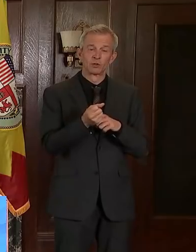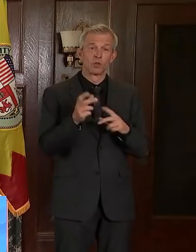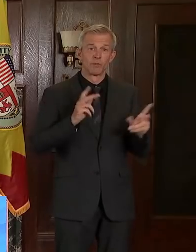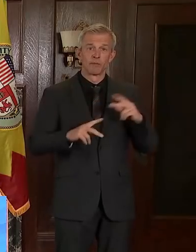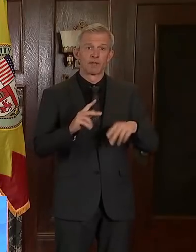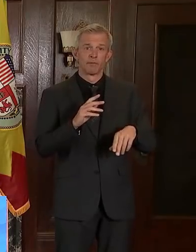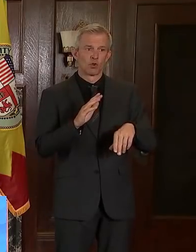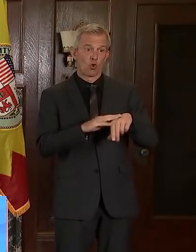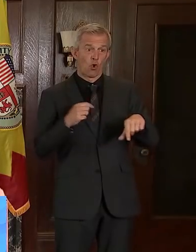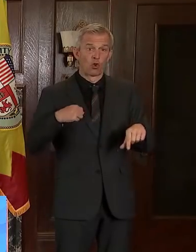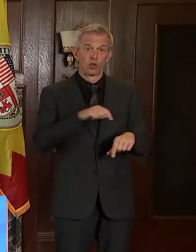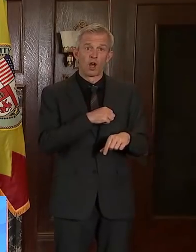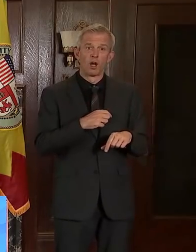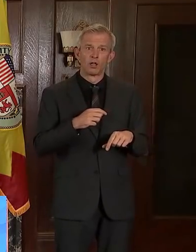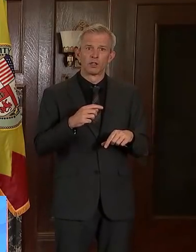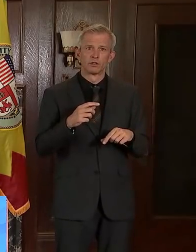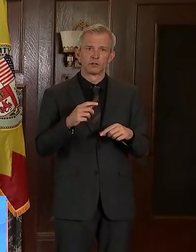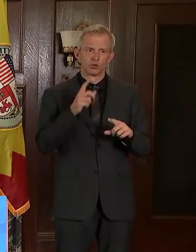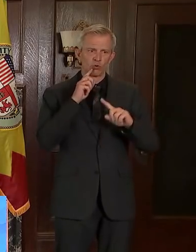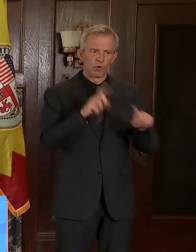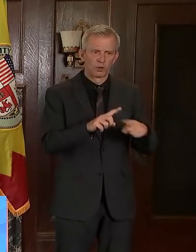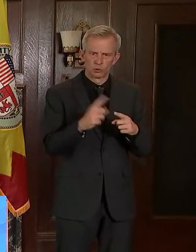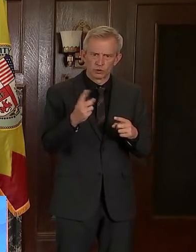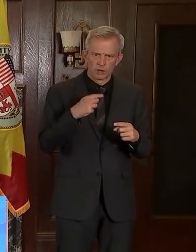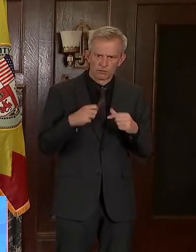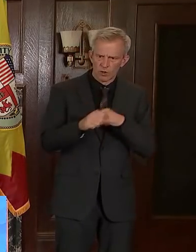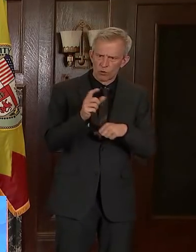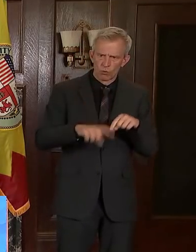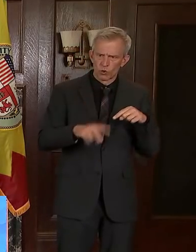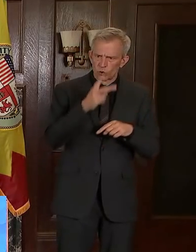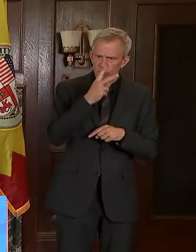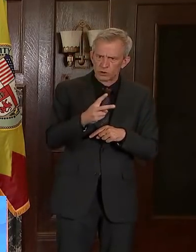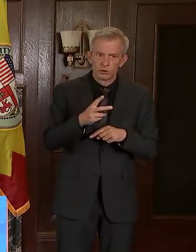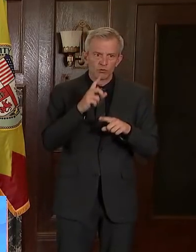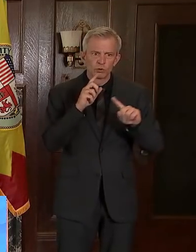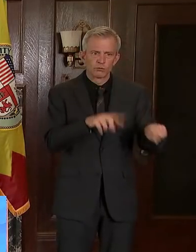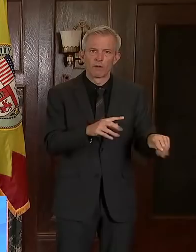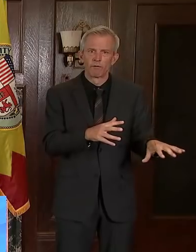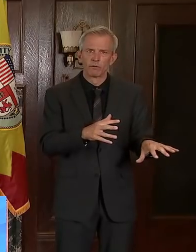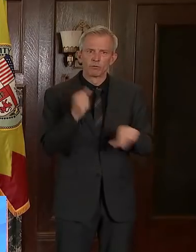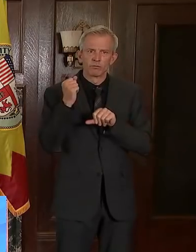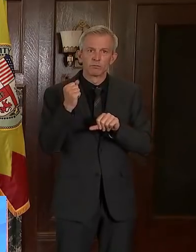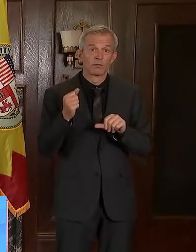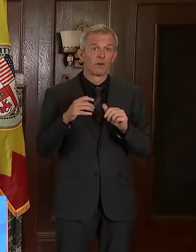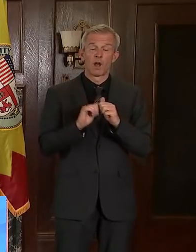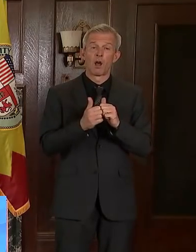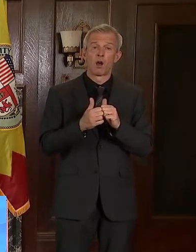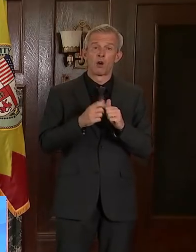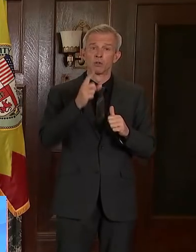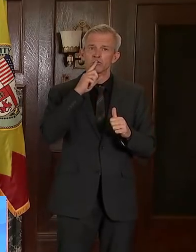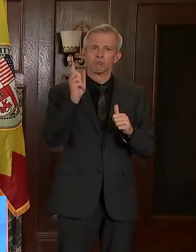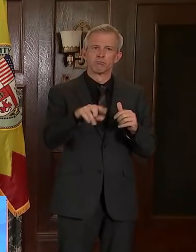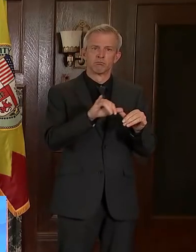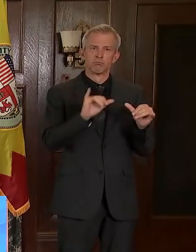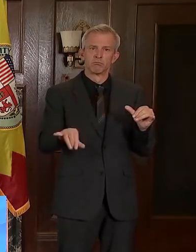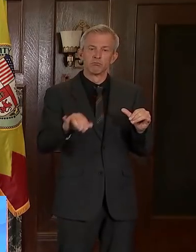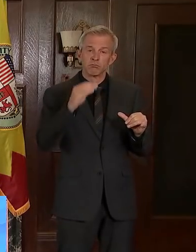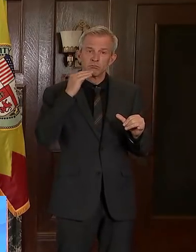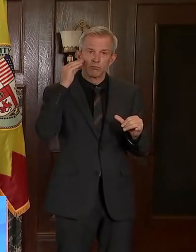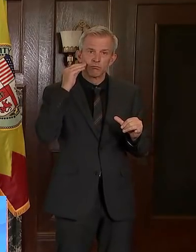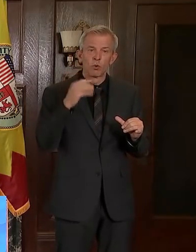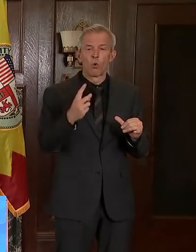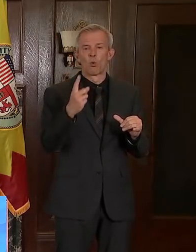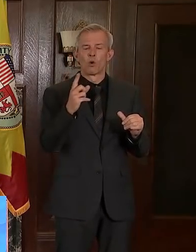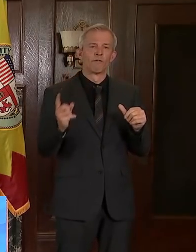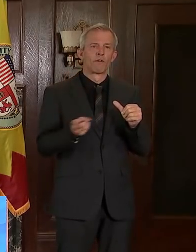we couldn't see, and then to respond to it quickly and swiftly by issuing our safer at home orders, being one of the first